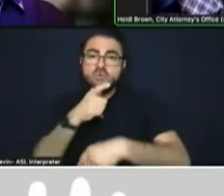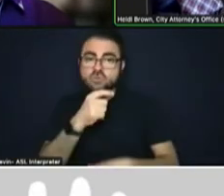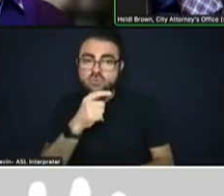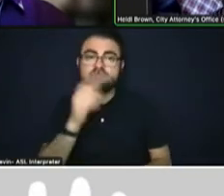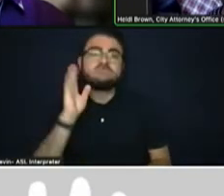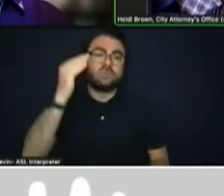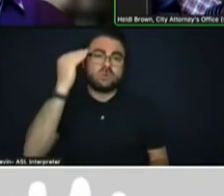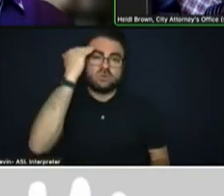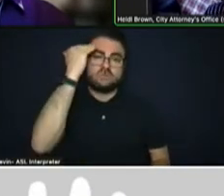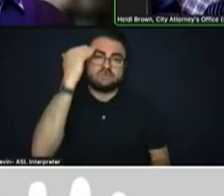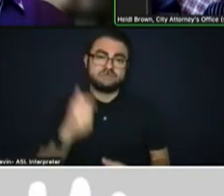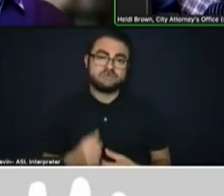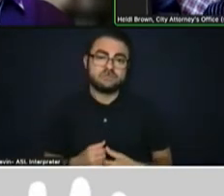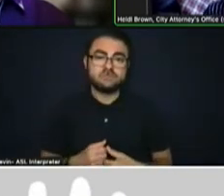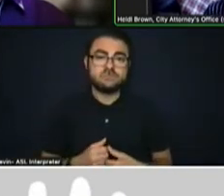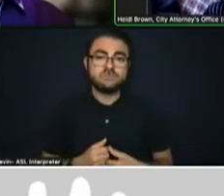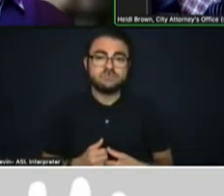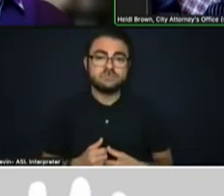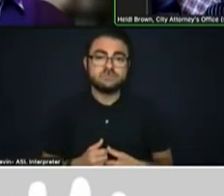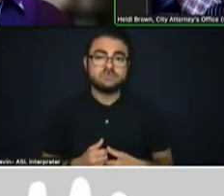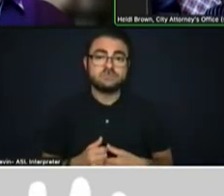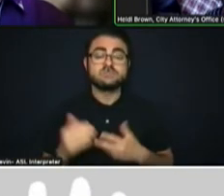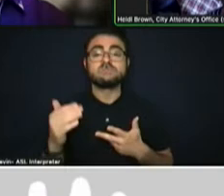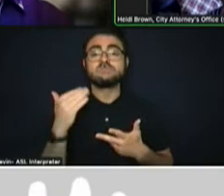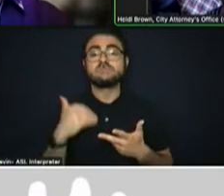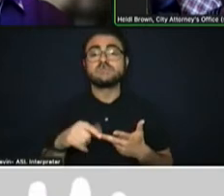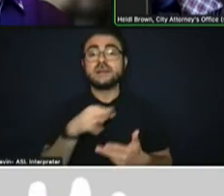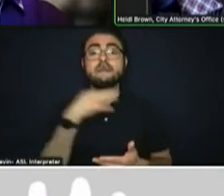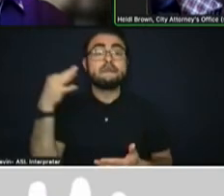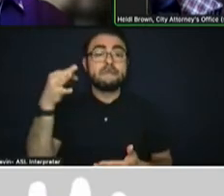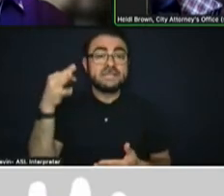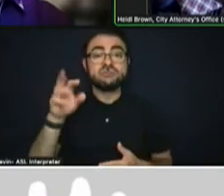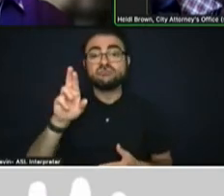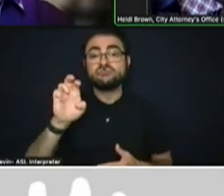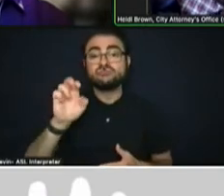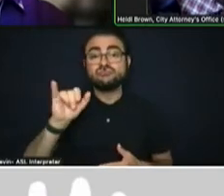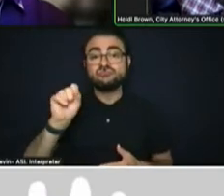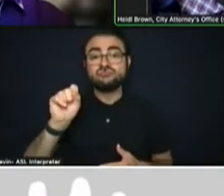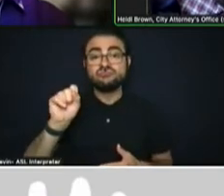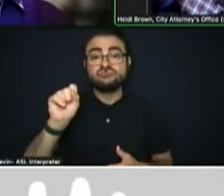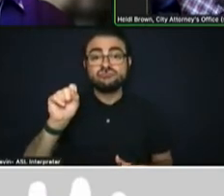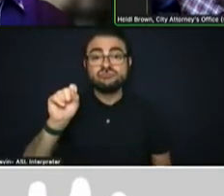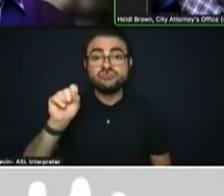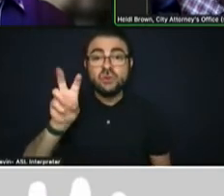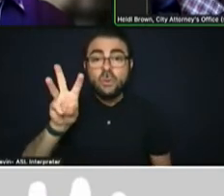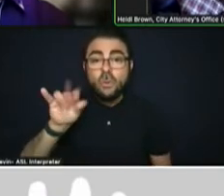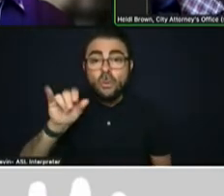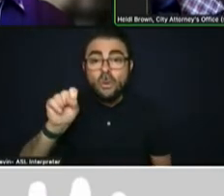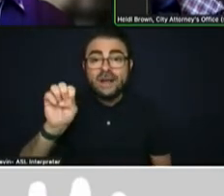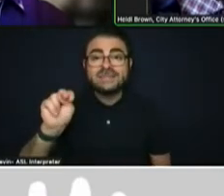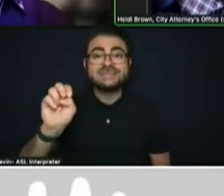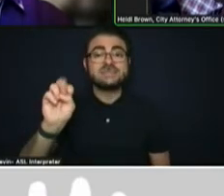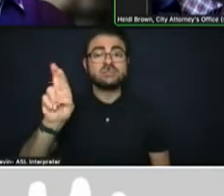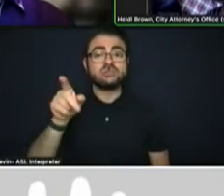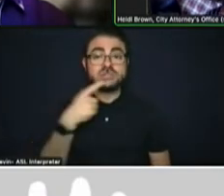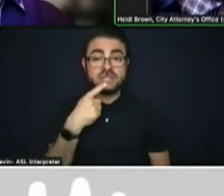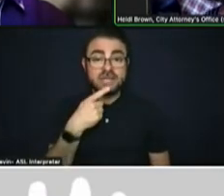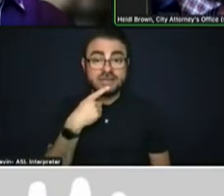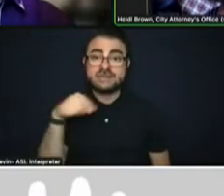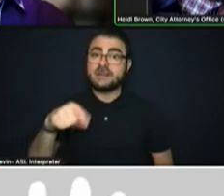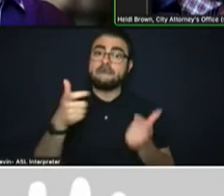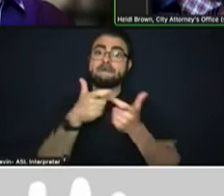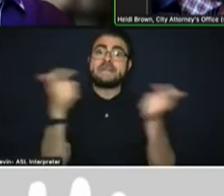Then we get into, this was the, as Pastor Wisner said, this was the big challenge in bargaining